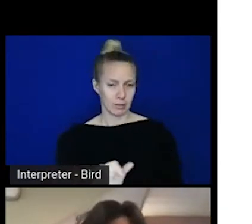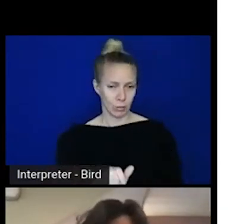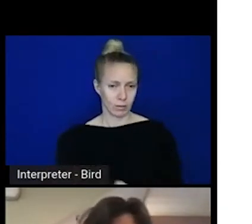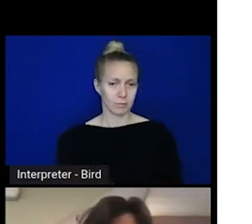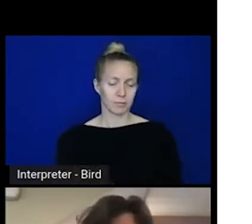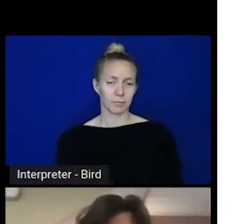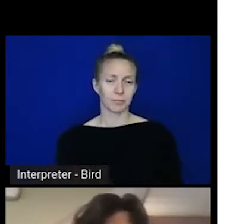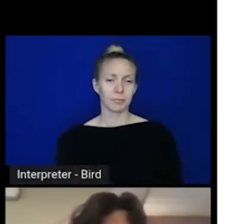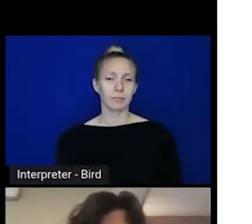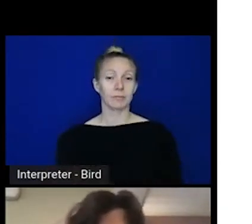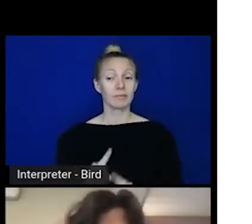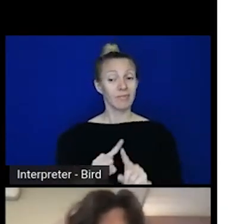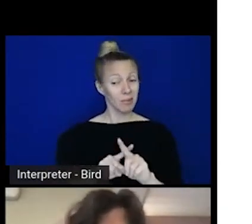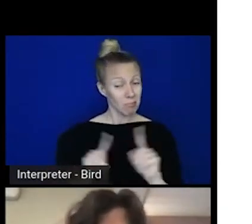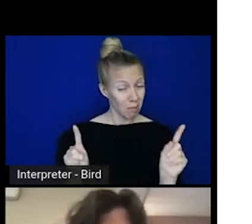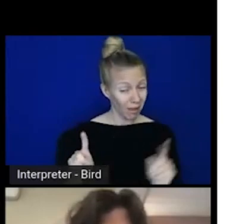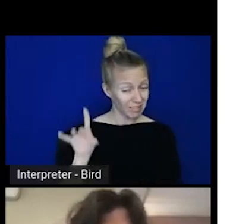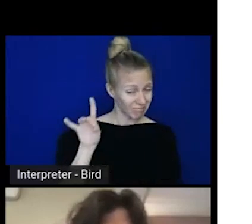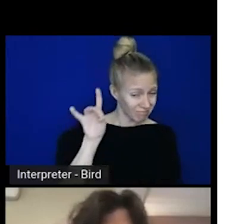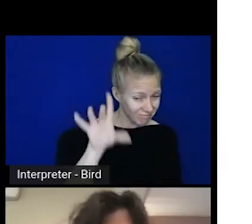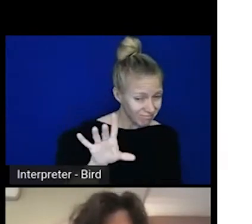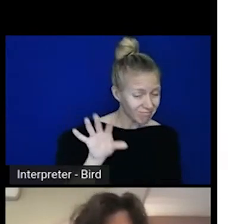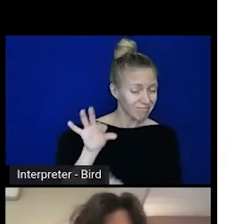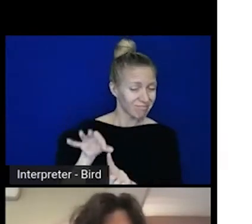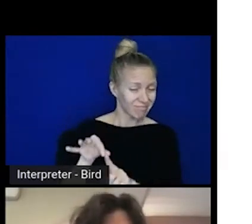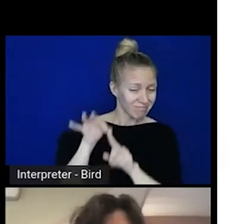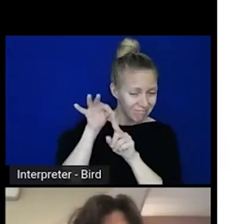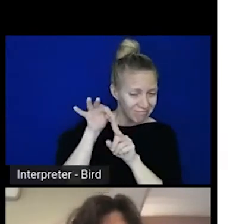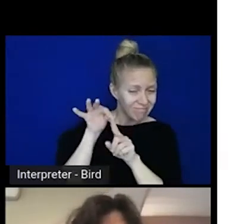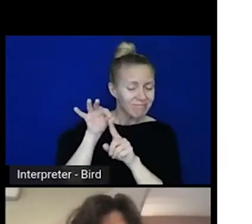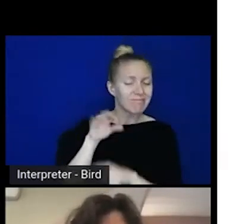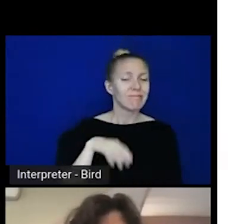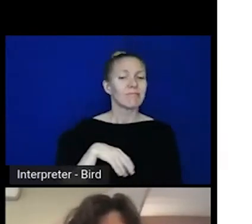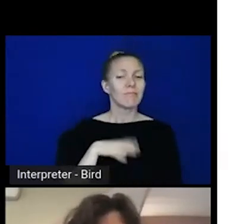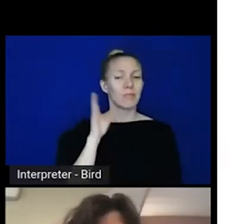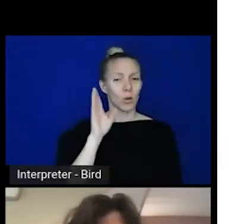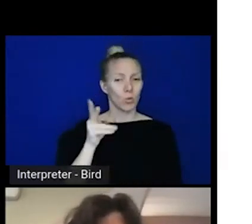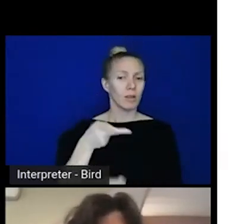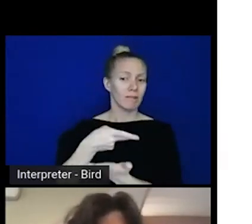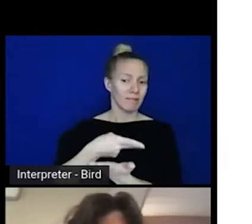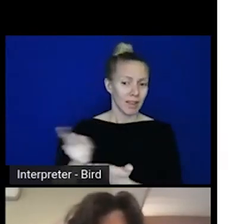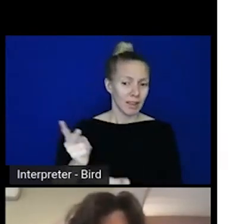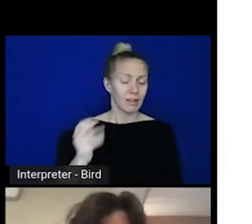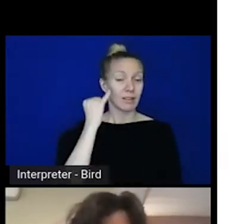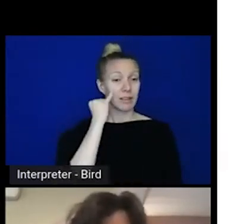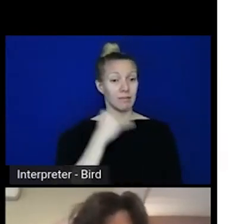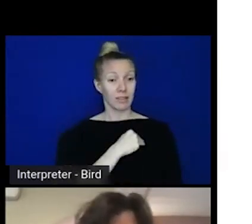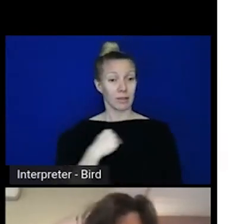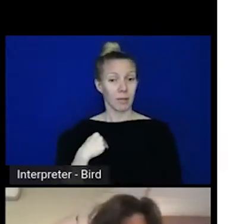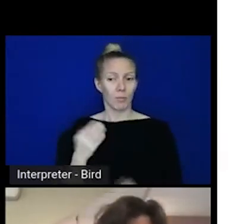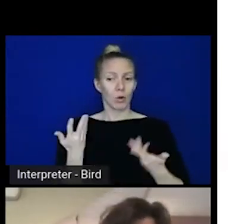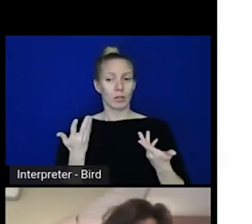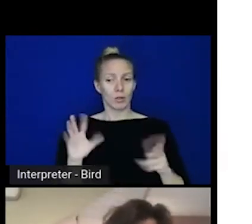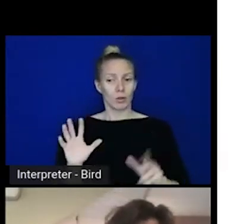key caveat of this block is that it does fail if the member is already in the group.